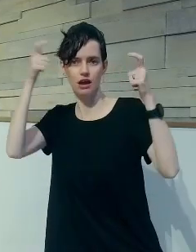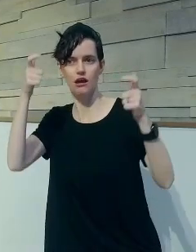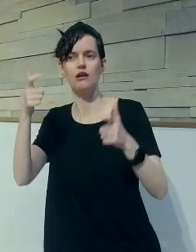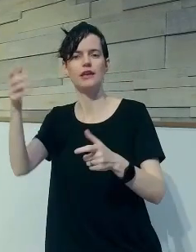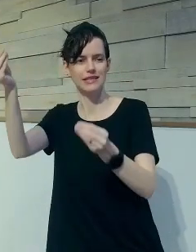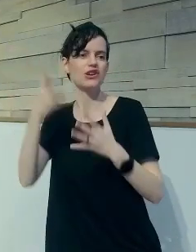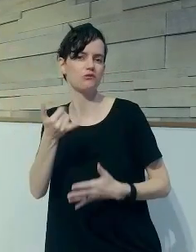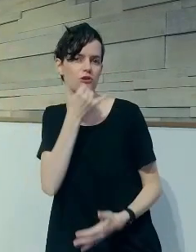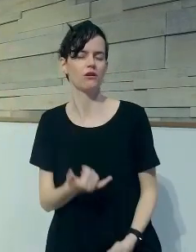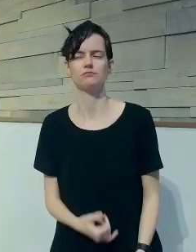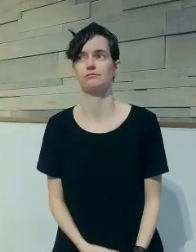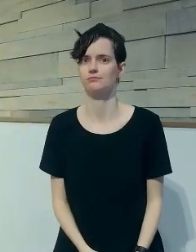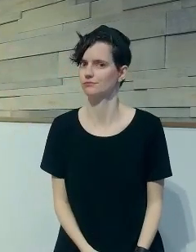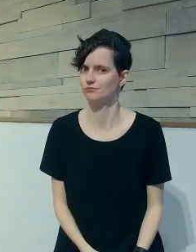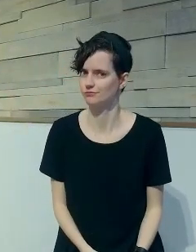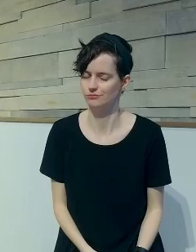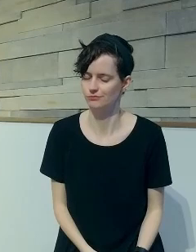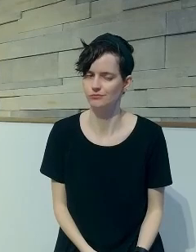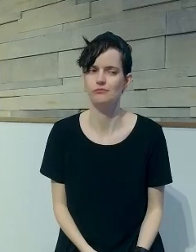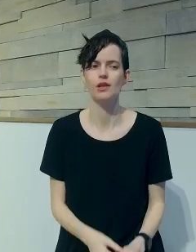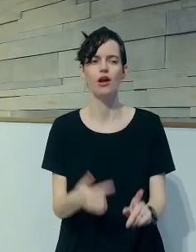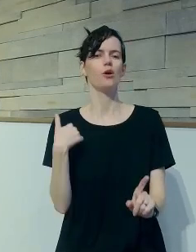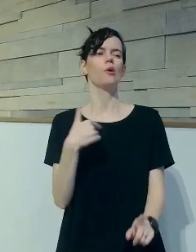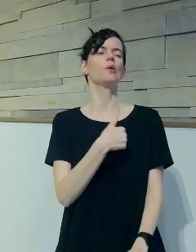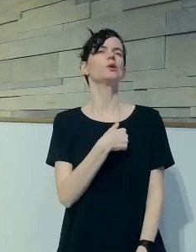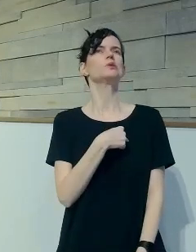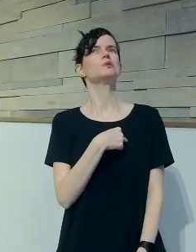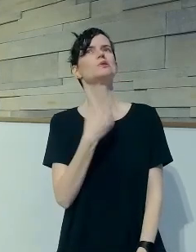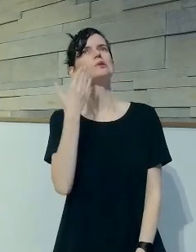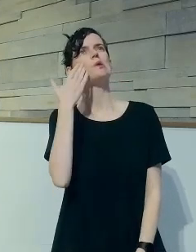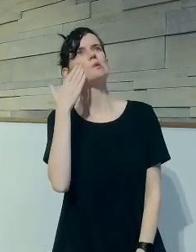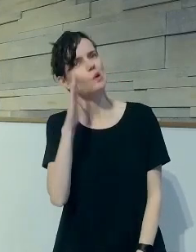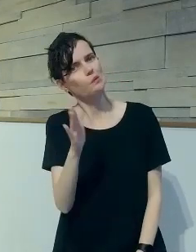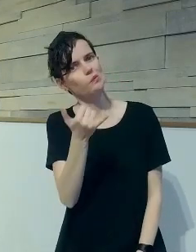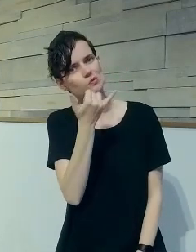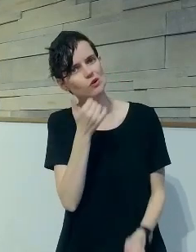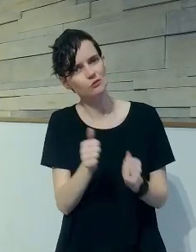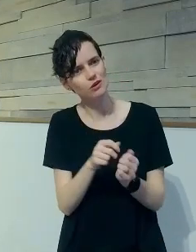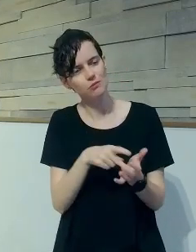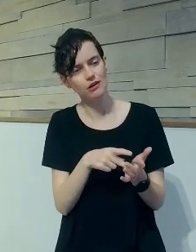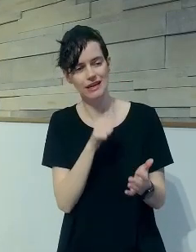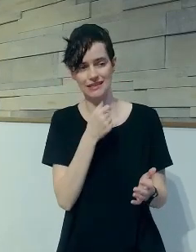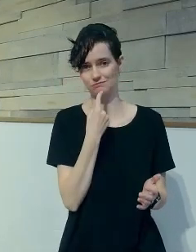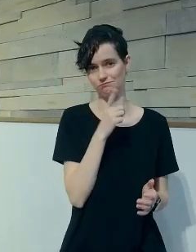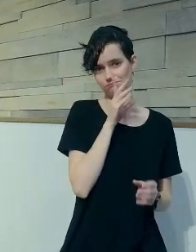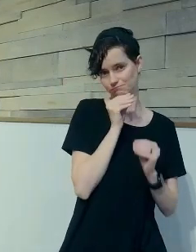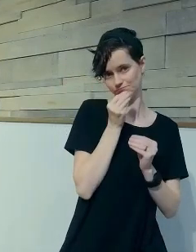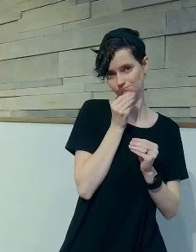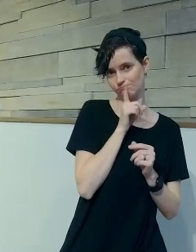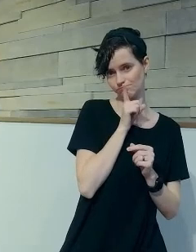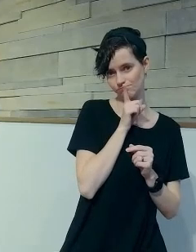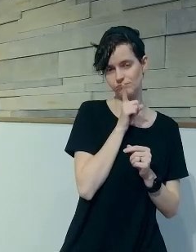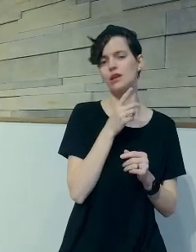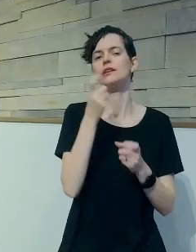what's wrong with you. All right, that's it. Now, we don't know what was wrong with the Apostle Paul. He doesn't say it. We don't know it today, folks.